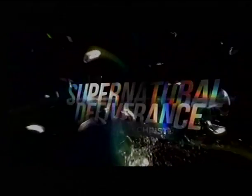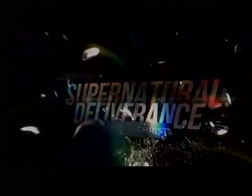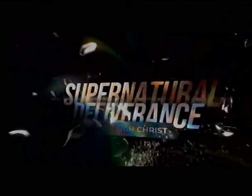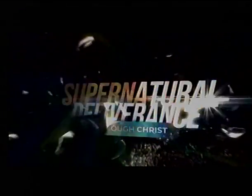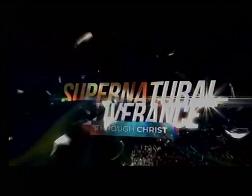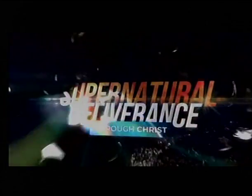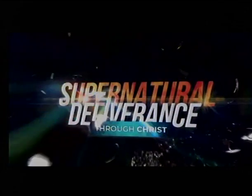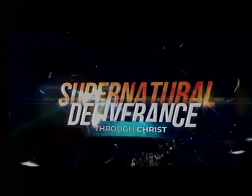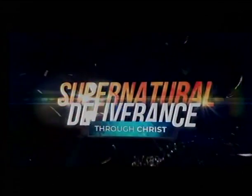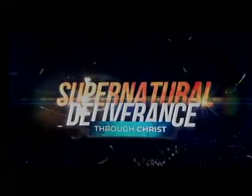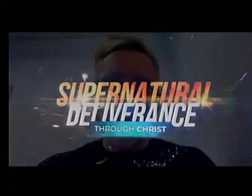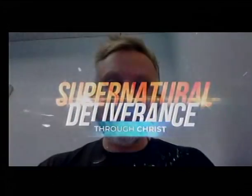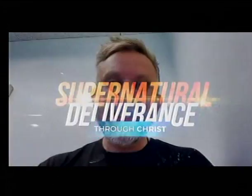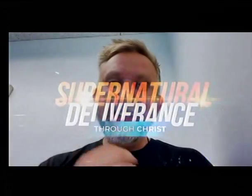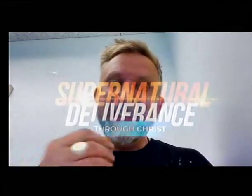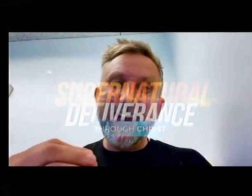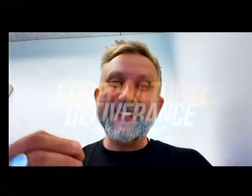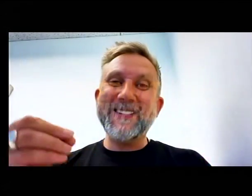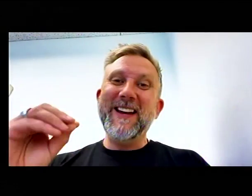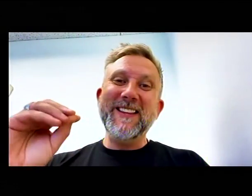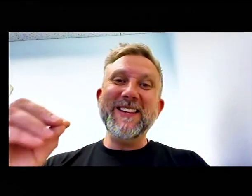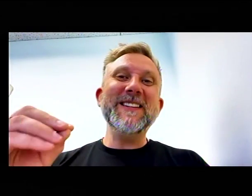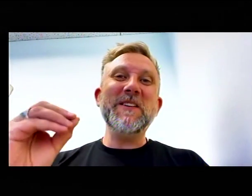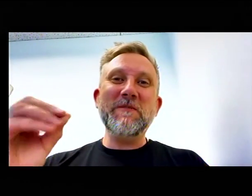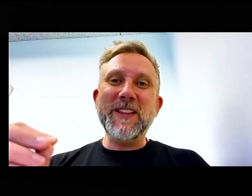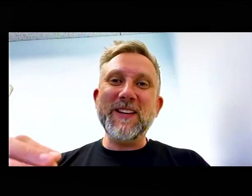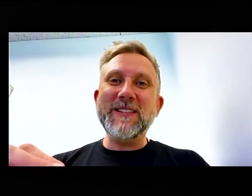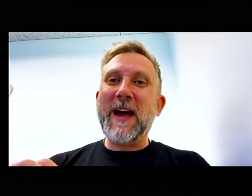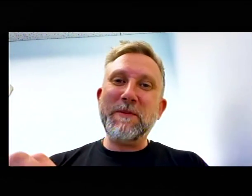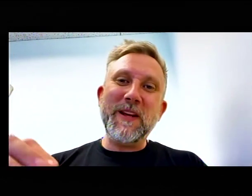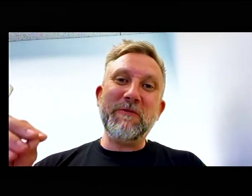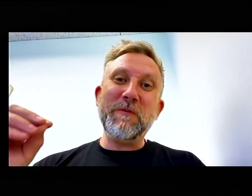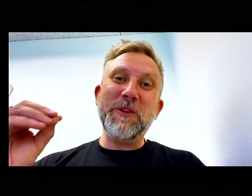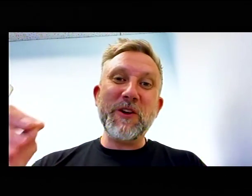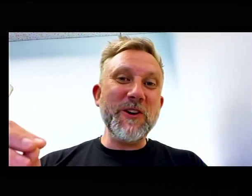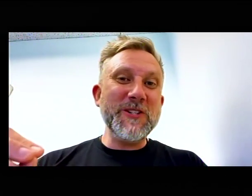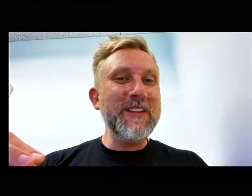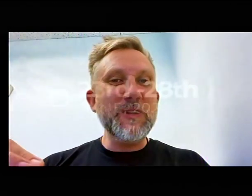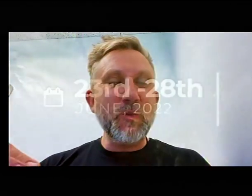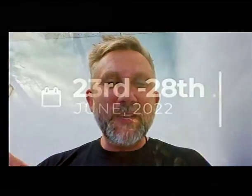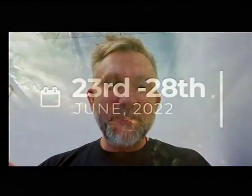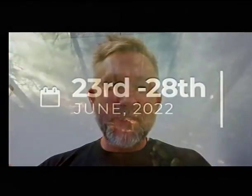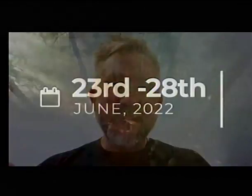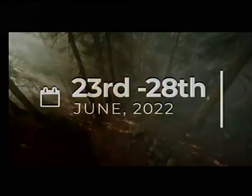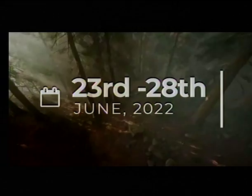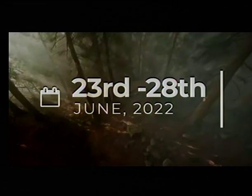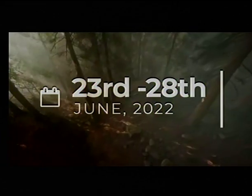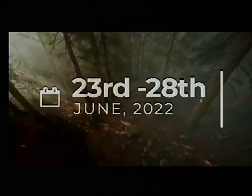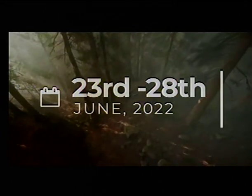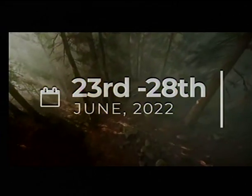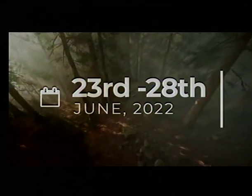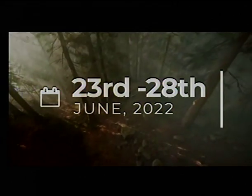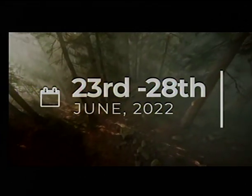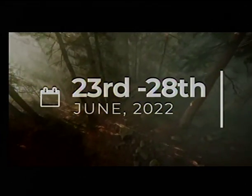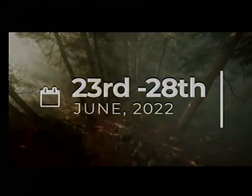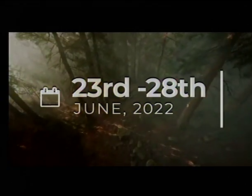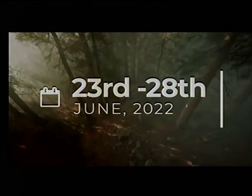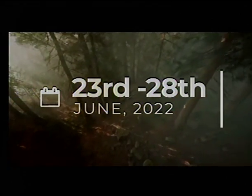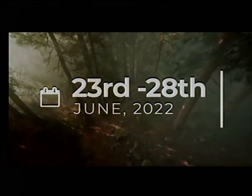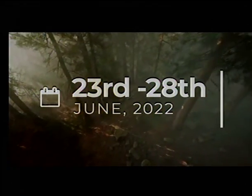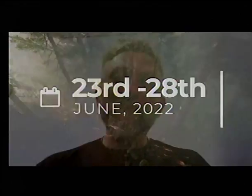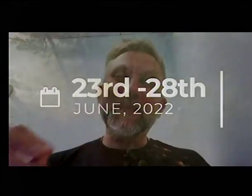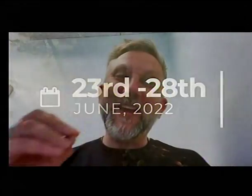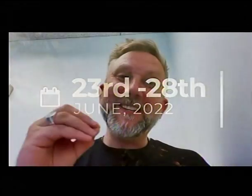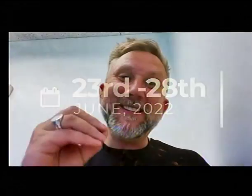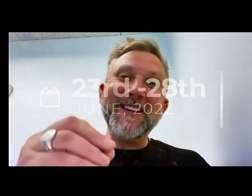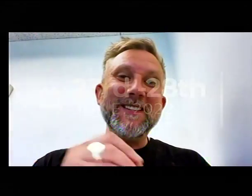supernatural deliverance through Christ. Yes, this is an event that's happening from Thursday the 23rd to Tuesday the 28th